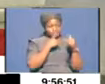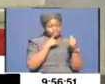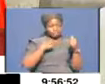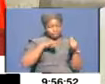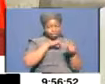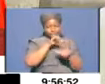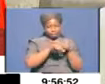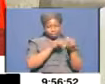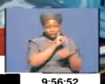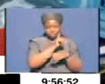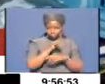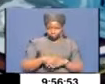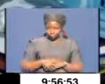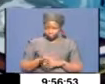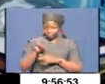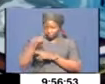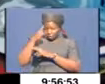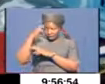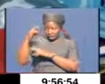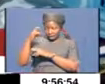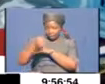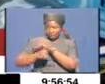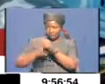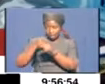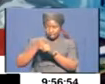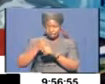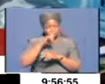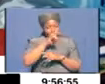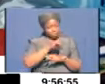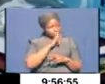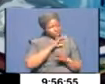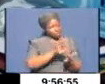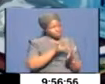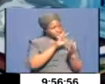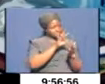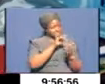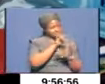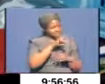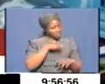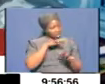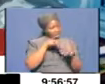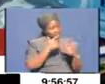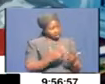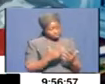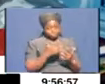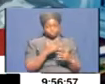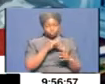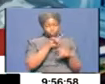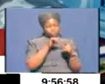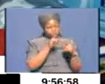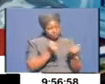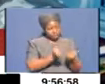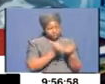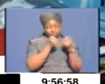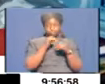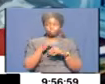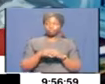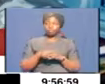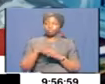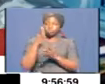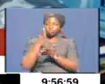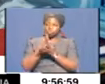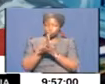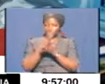year. It must have been so special. So special. What did you feel when it happened? And fires, let me tell you